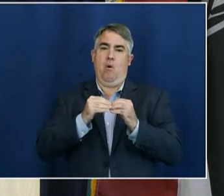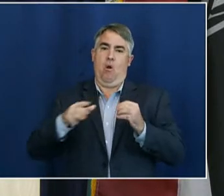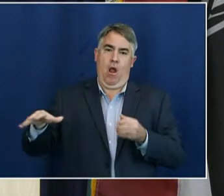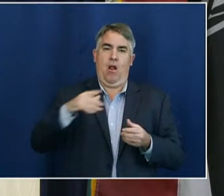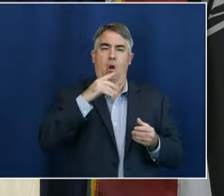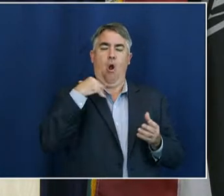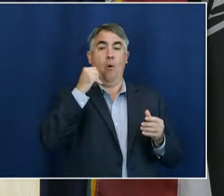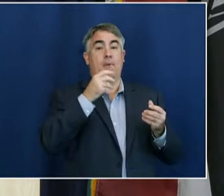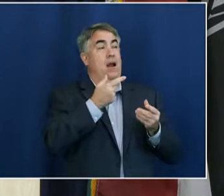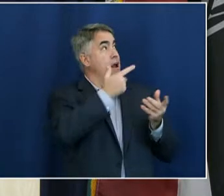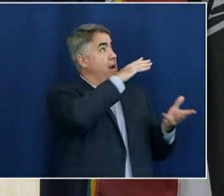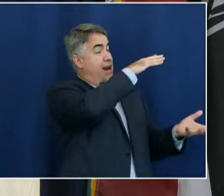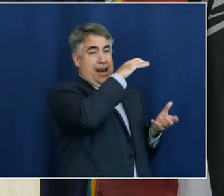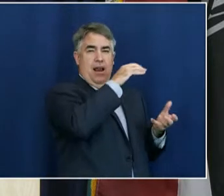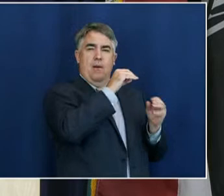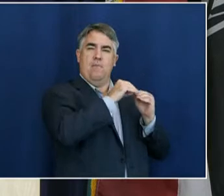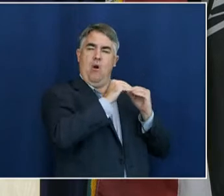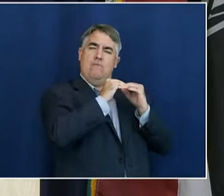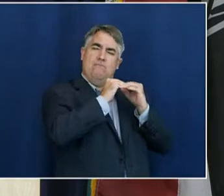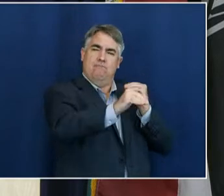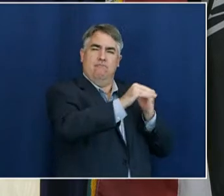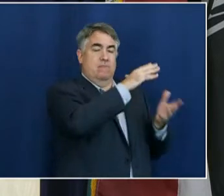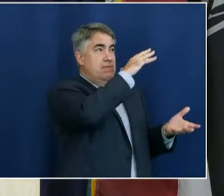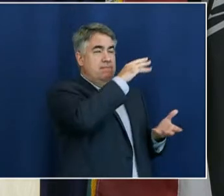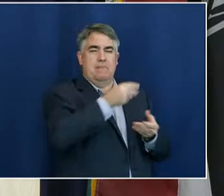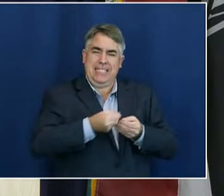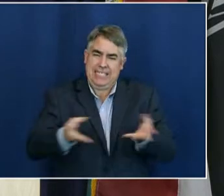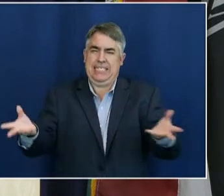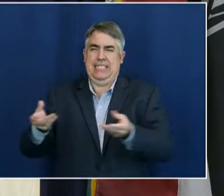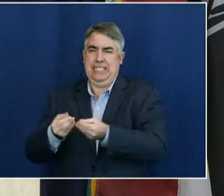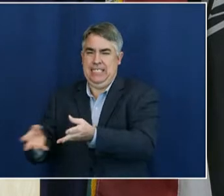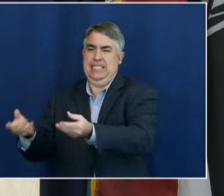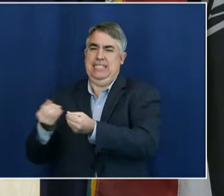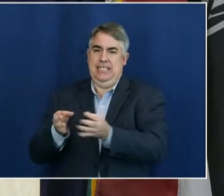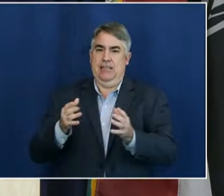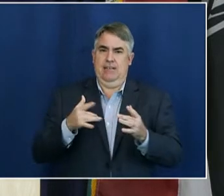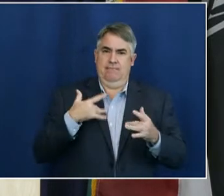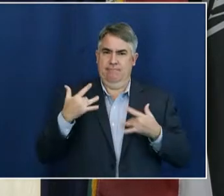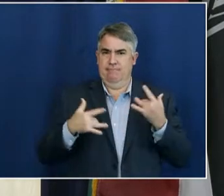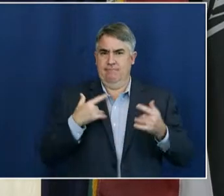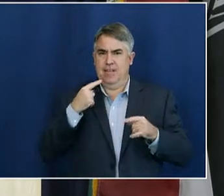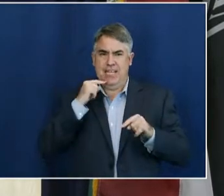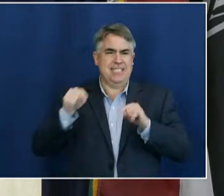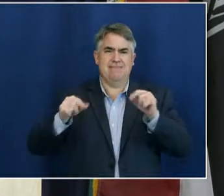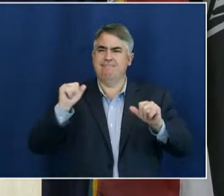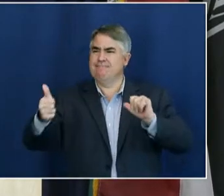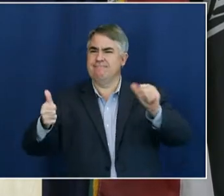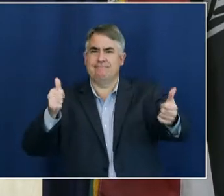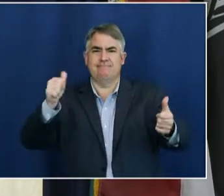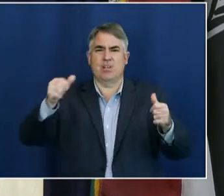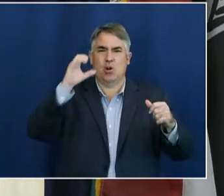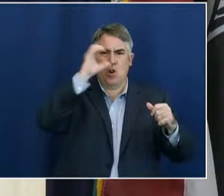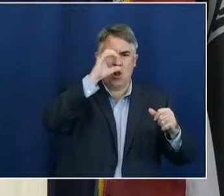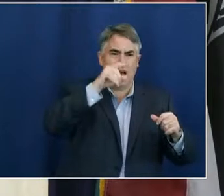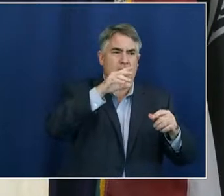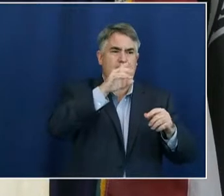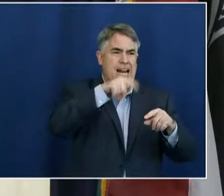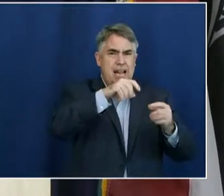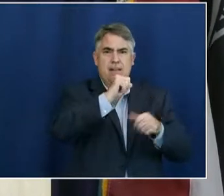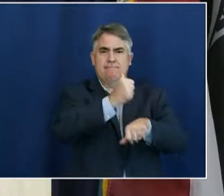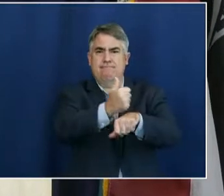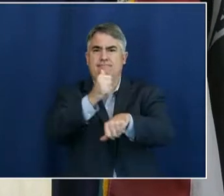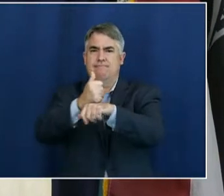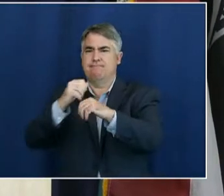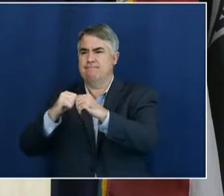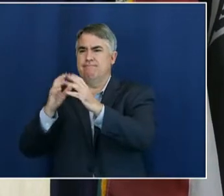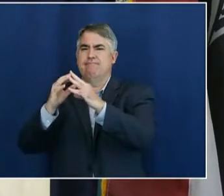pushing aggressively ahead to build out more locations with more options and higher volume and make it easier for folks to get into that